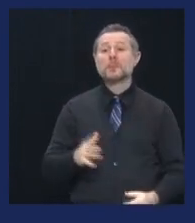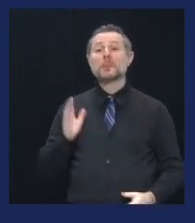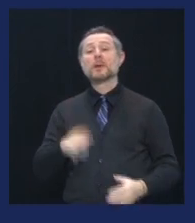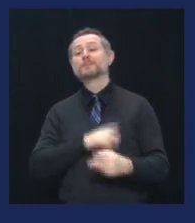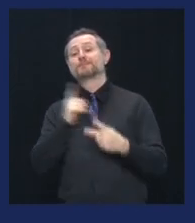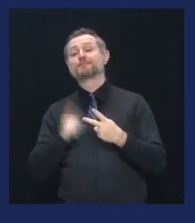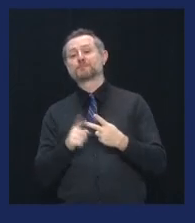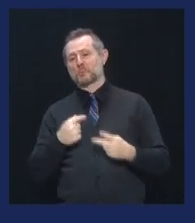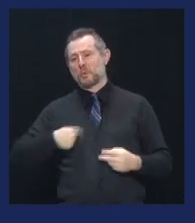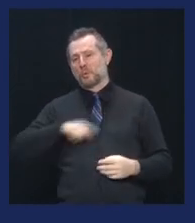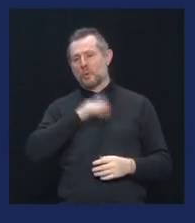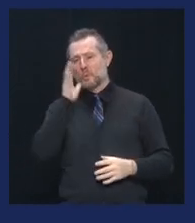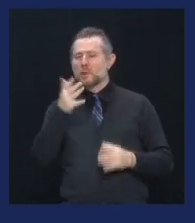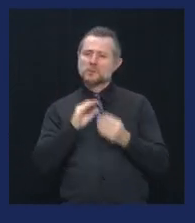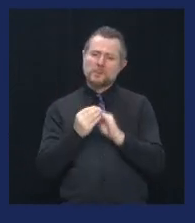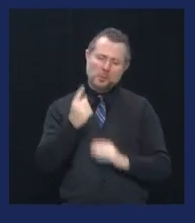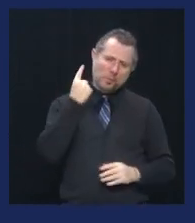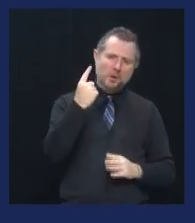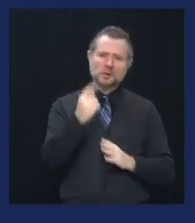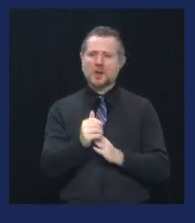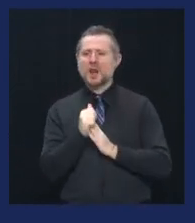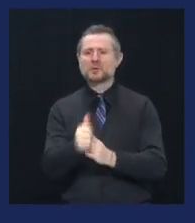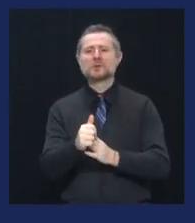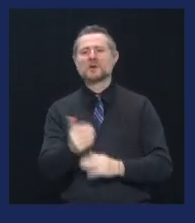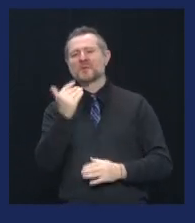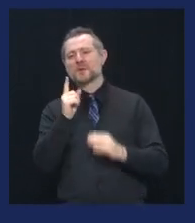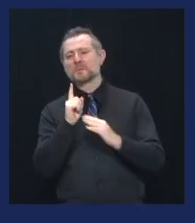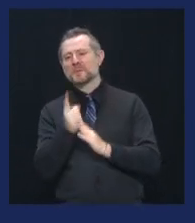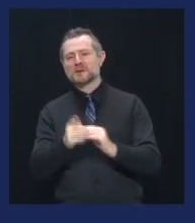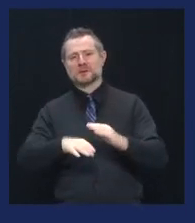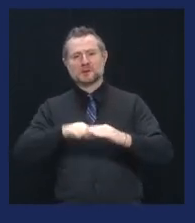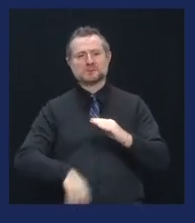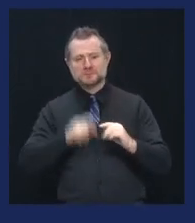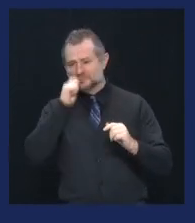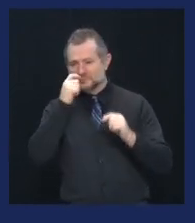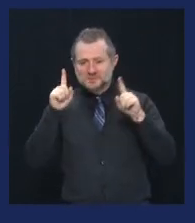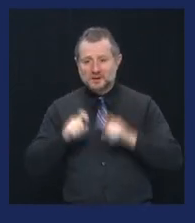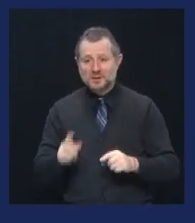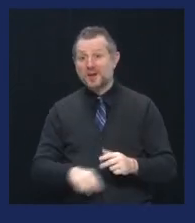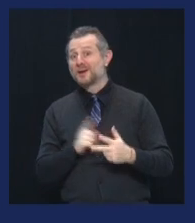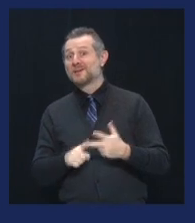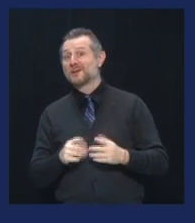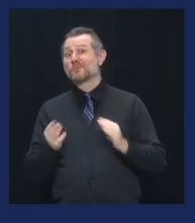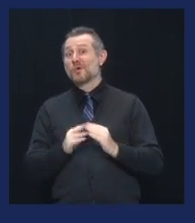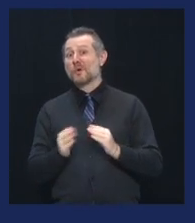be entering a time when more and more people are vaccinated. This will then afford